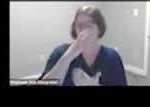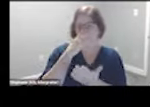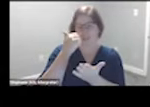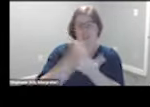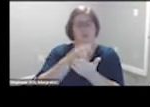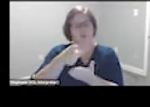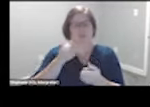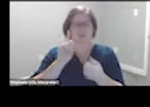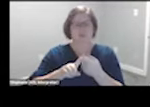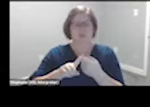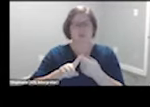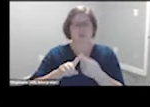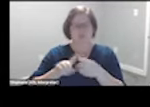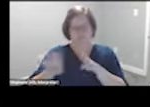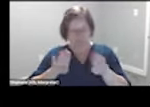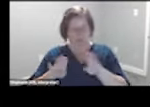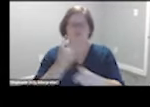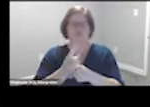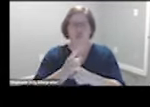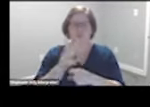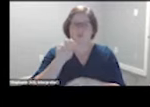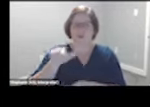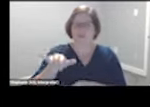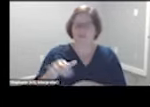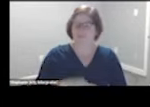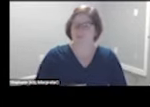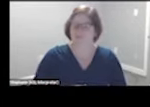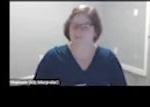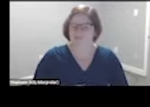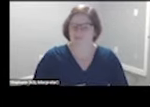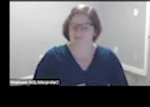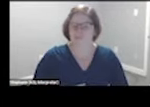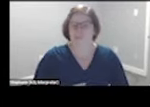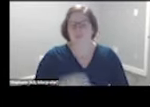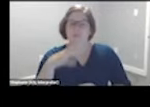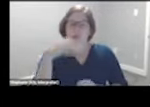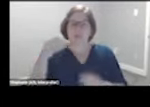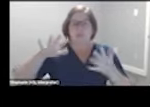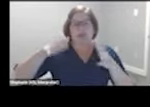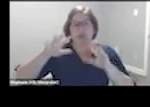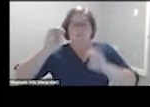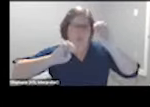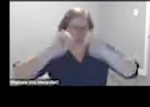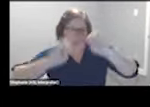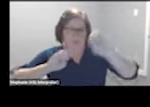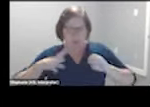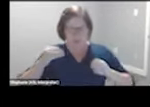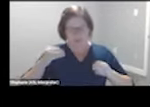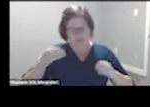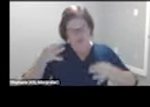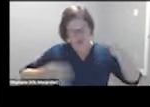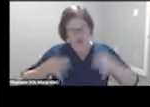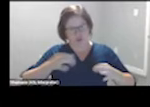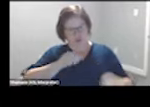behave right way and think yourself better and kind of evaluate and judge